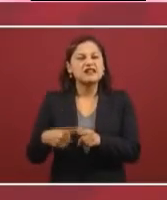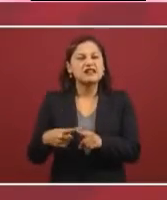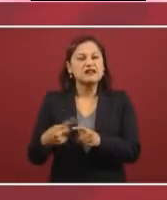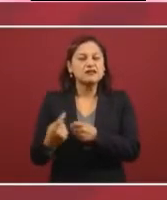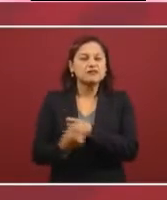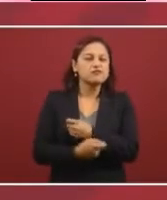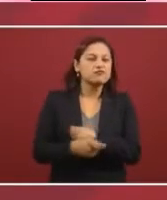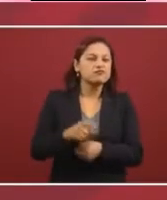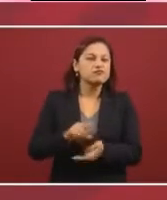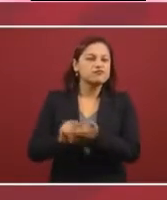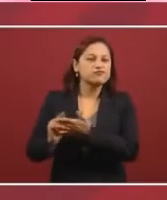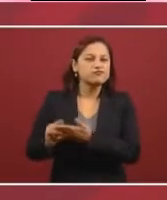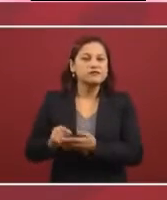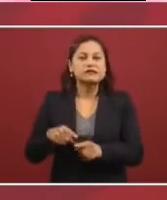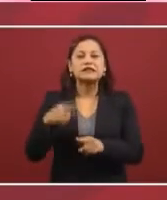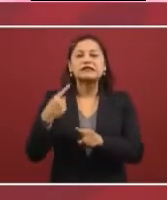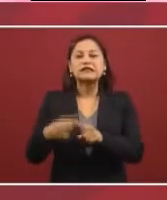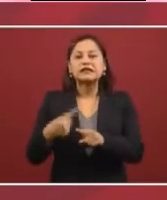by companies